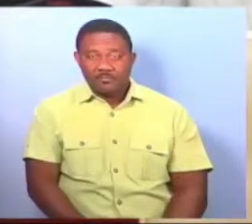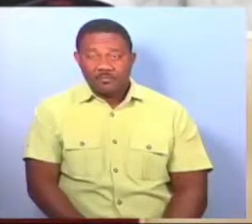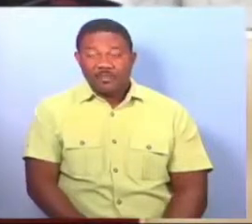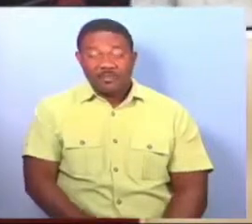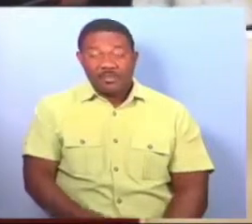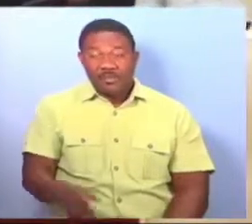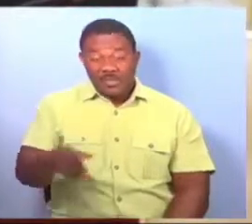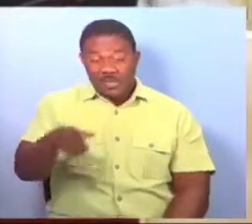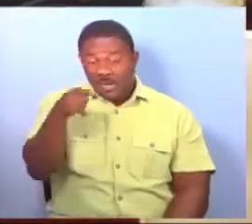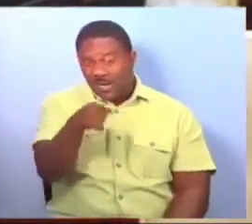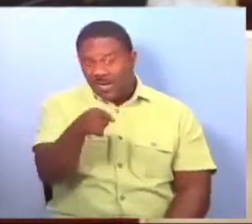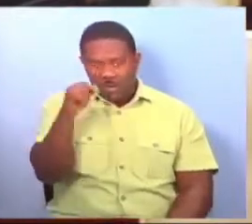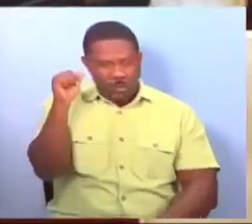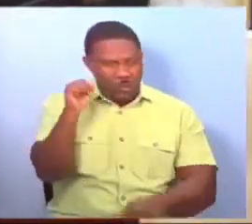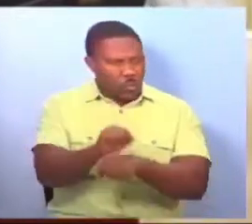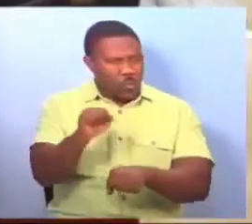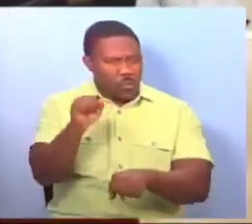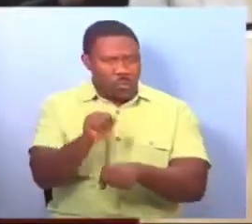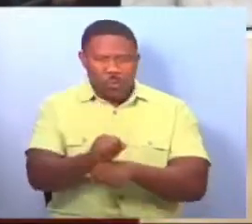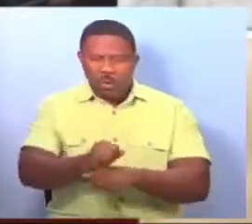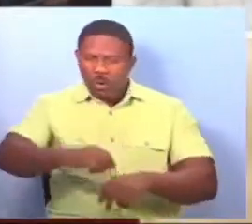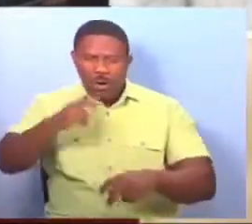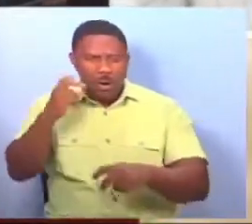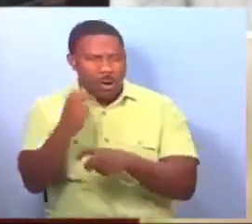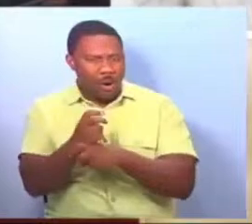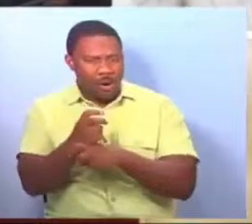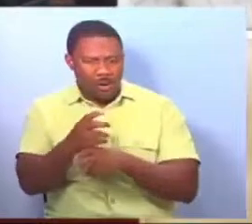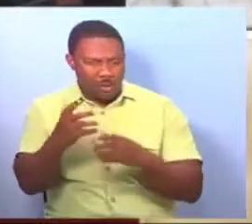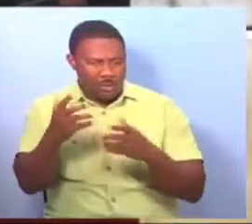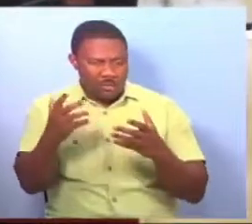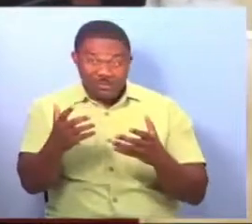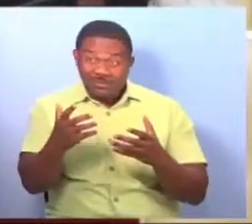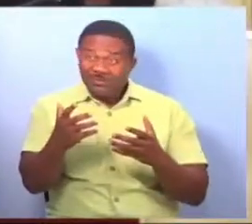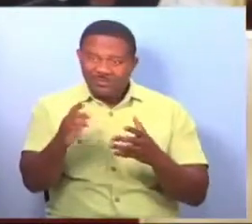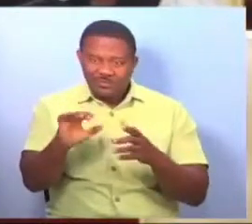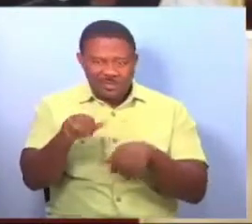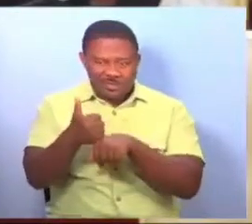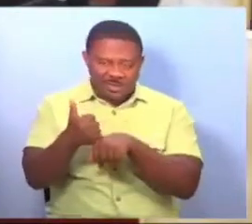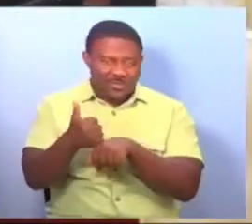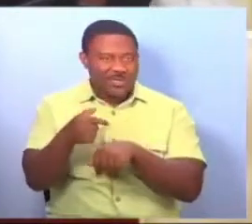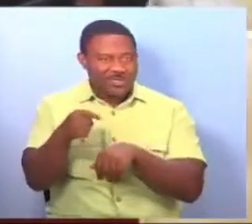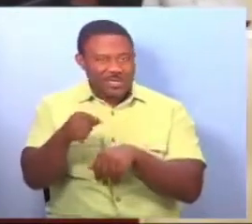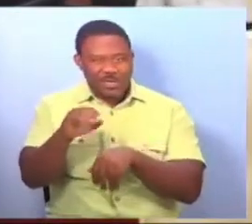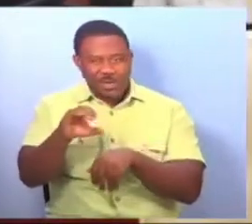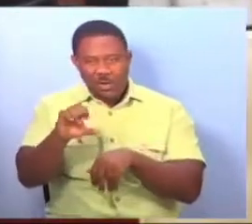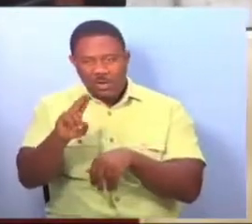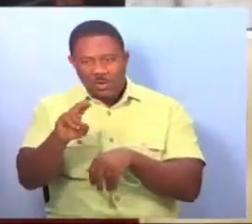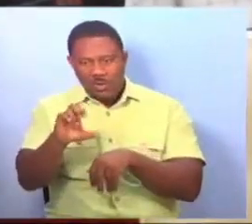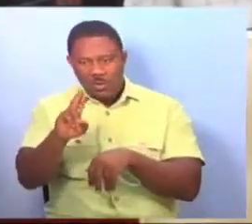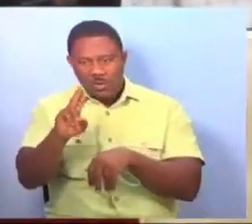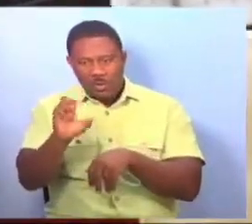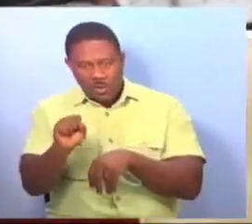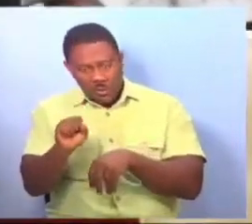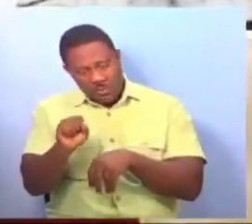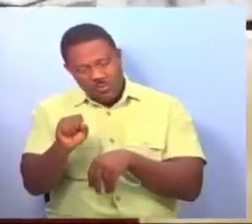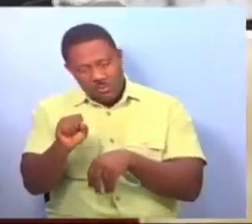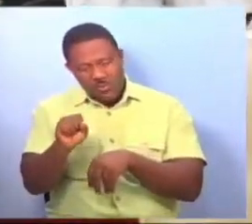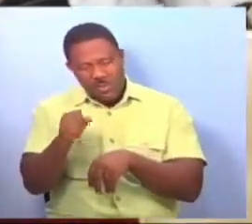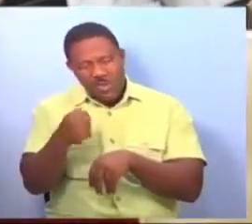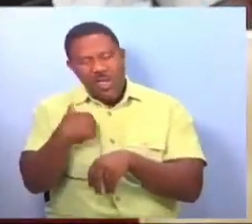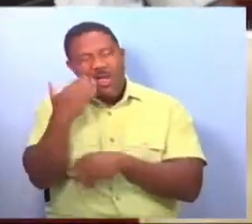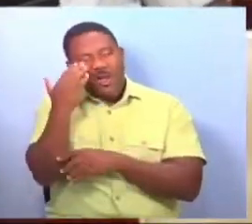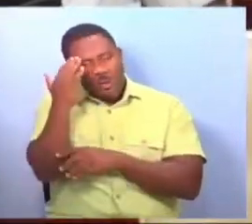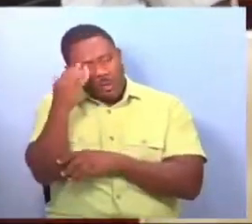that we got that particular caucus inaugurated. So I have no doubt of Dr.